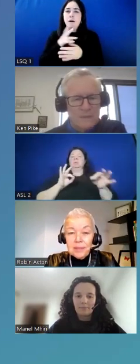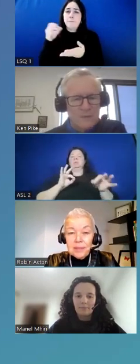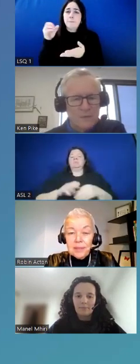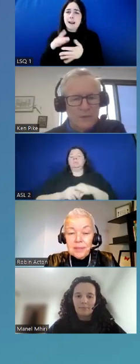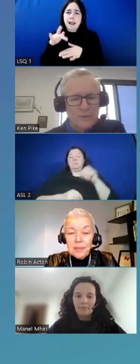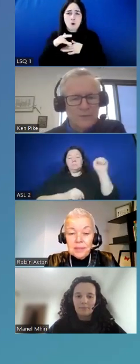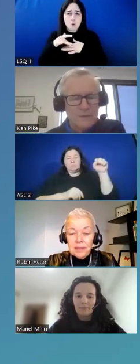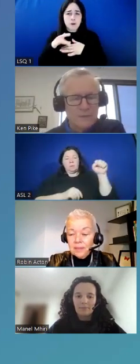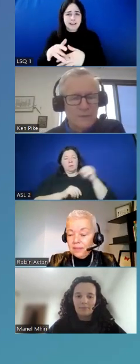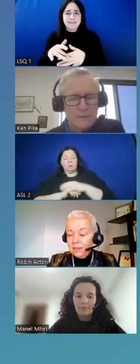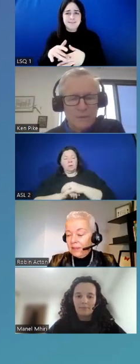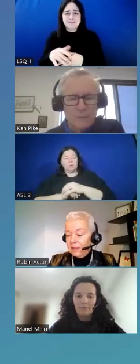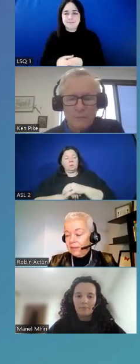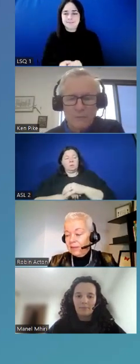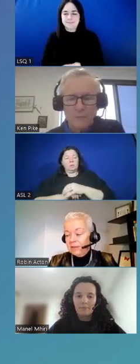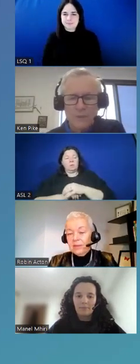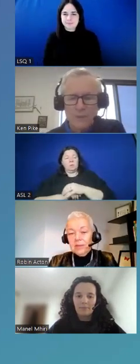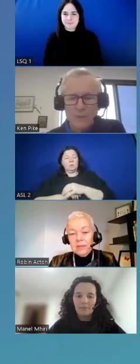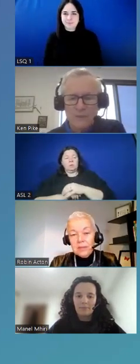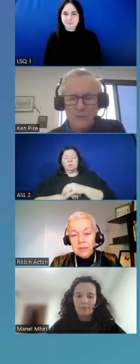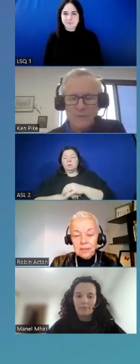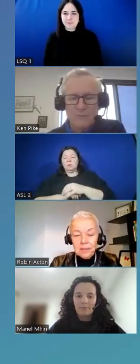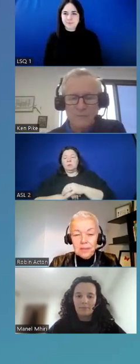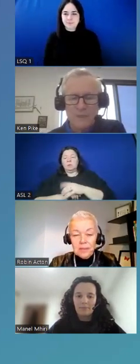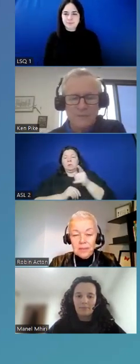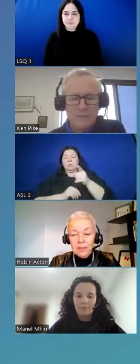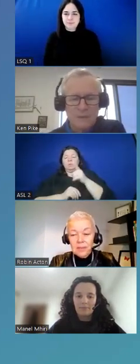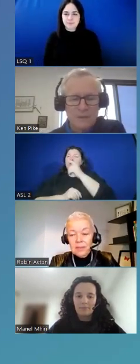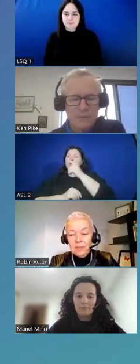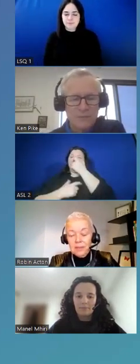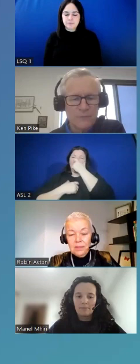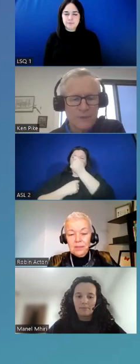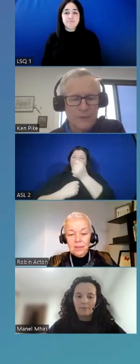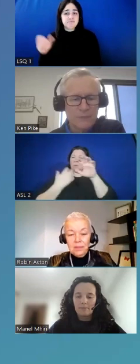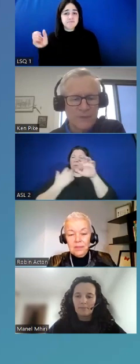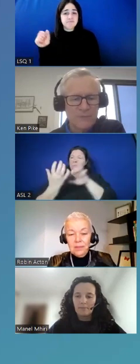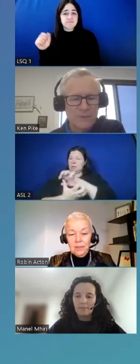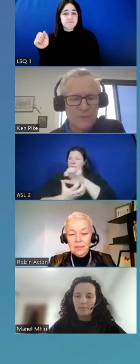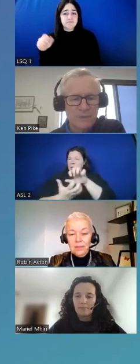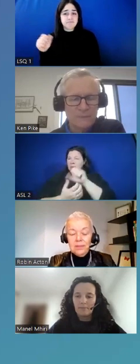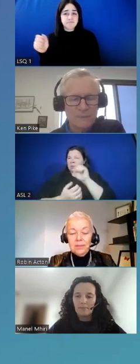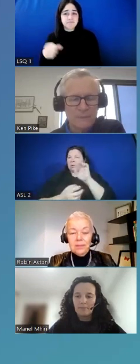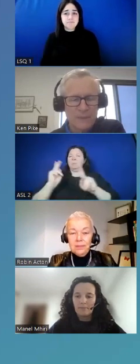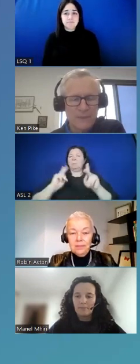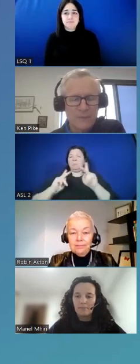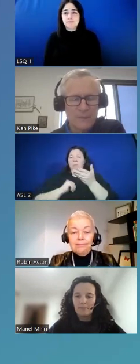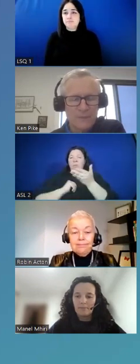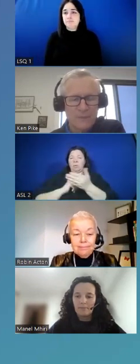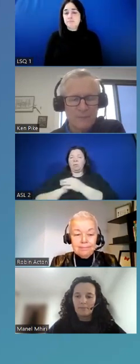Yes, sure. There was a really interesting mix of people